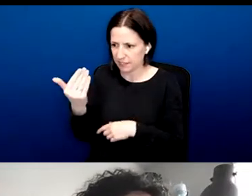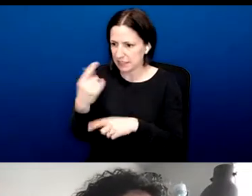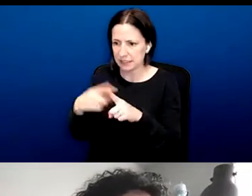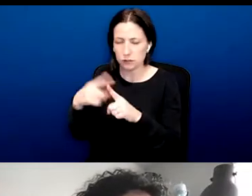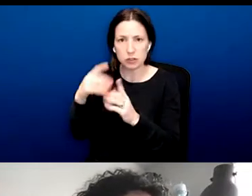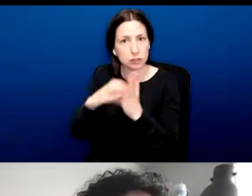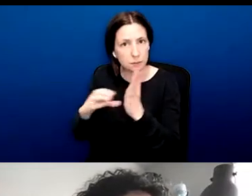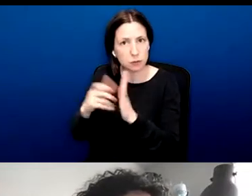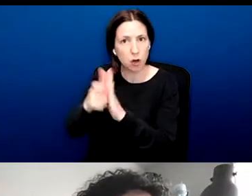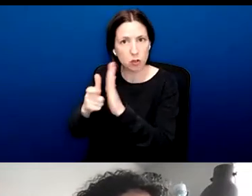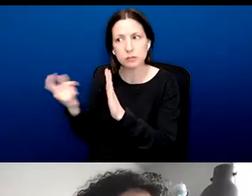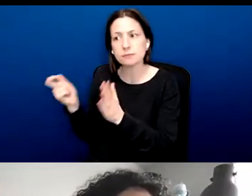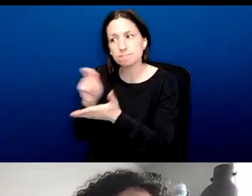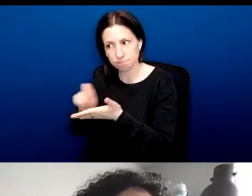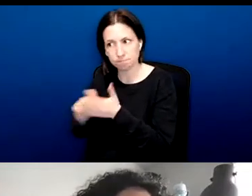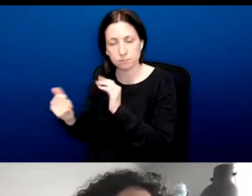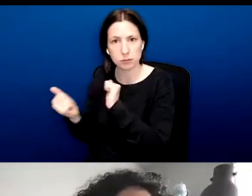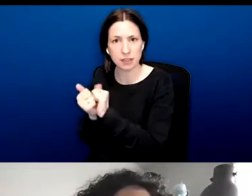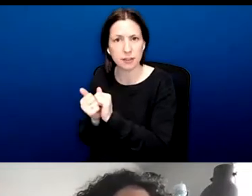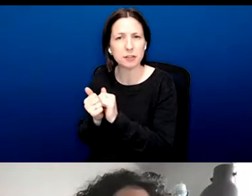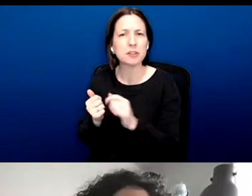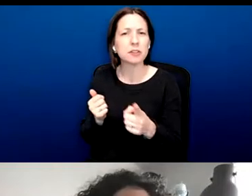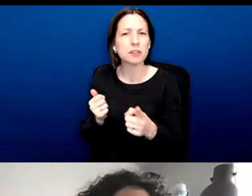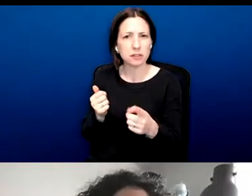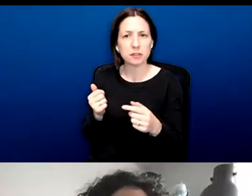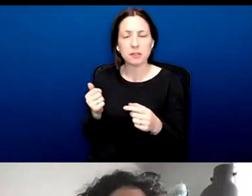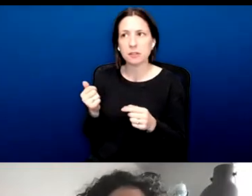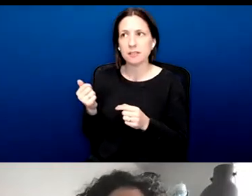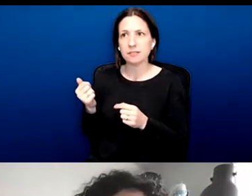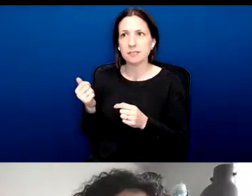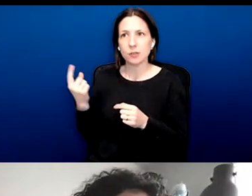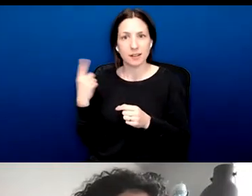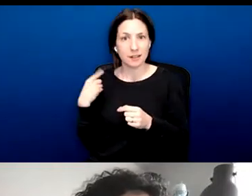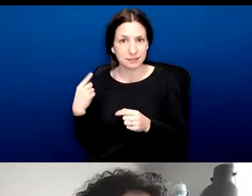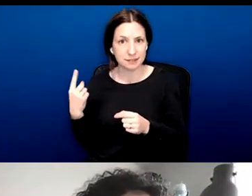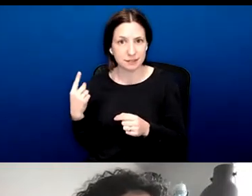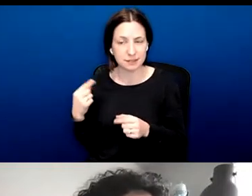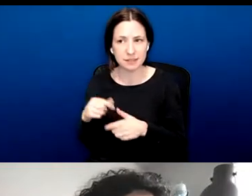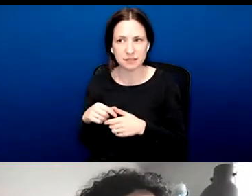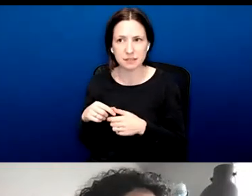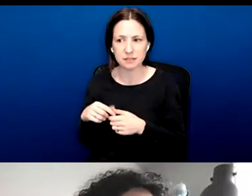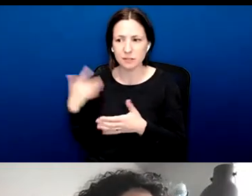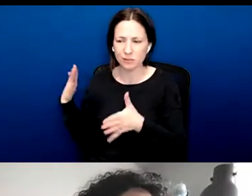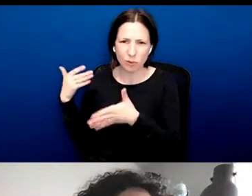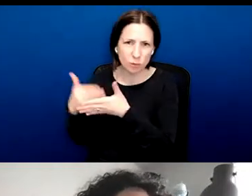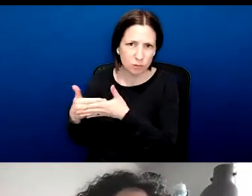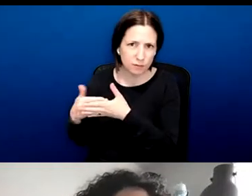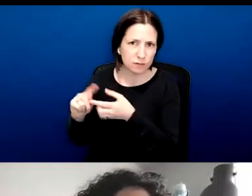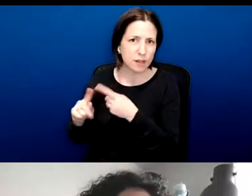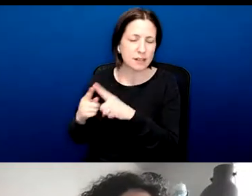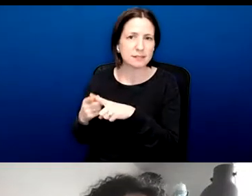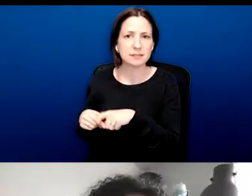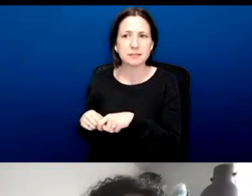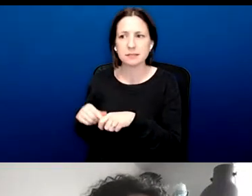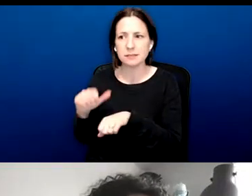articles that we've co-authored together. So I think for us, being very close friends and also close colleagues,